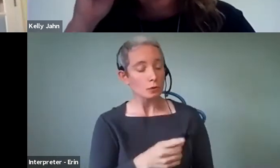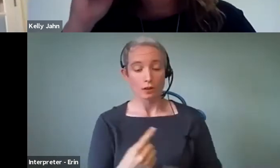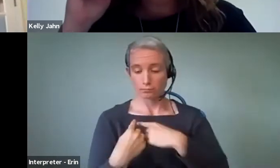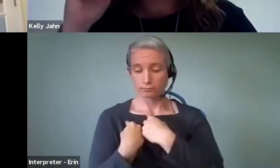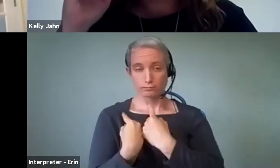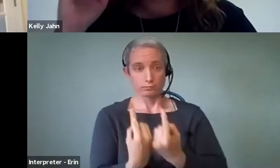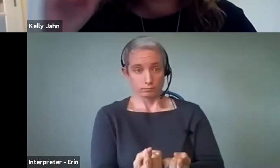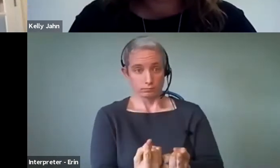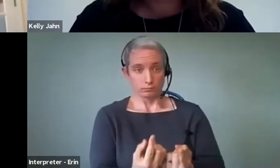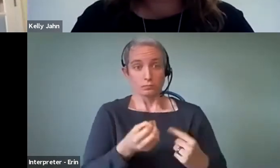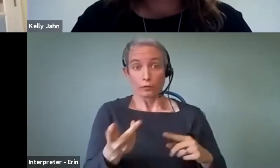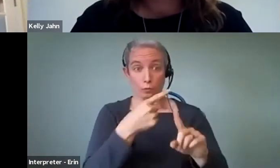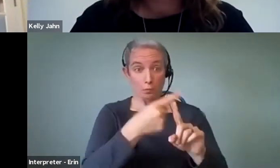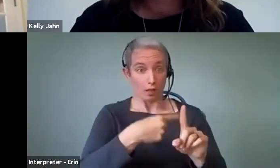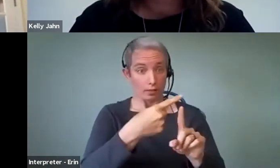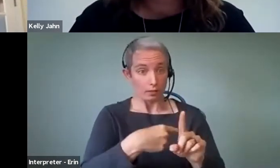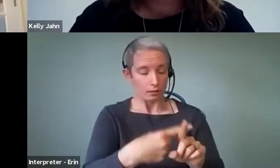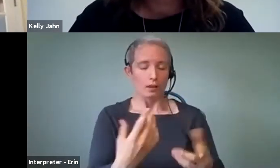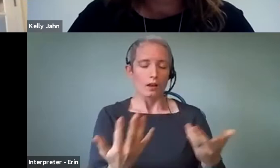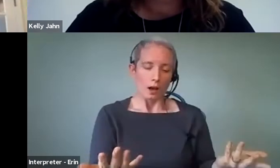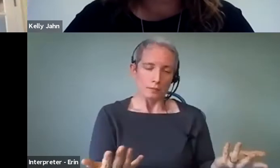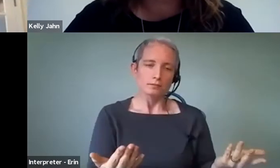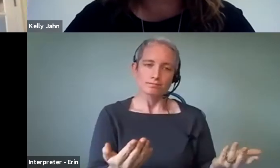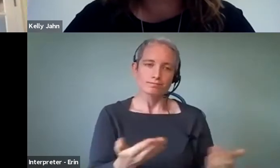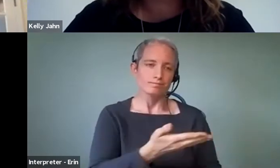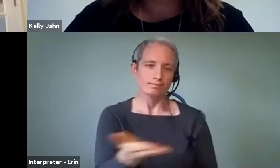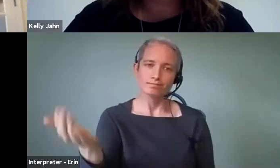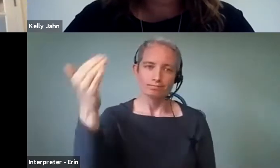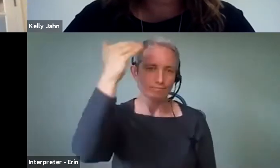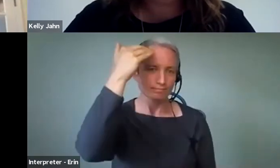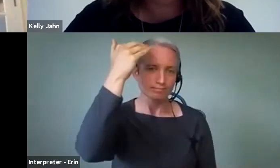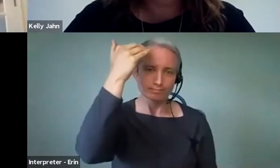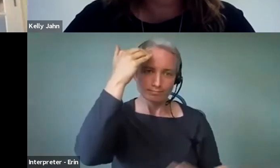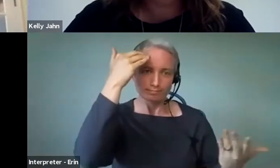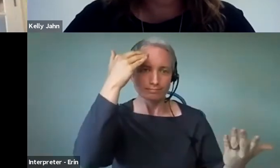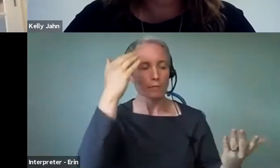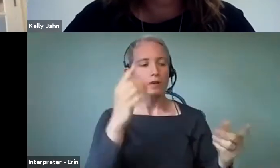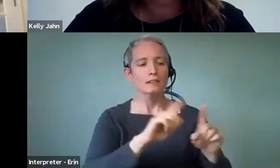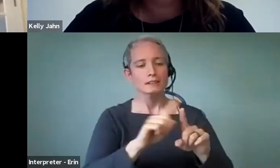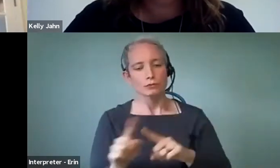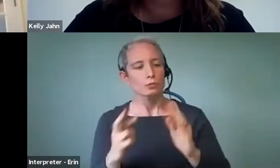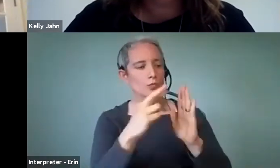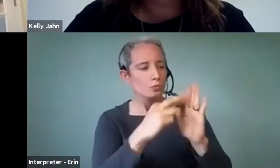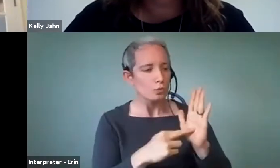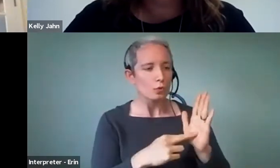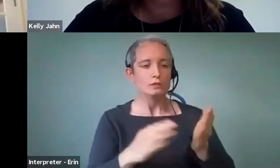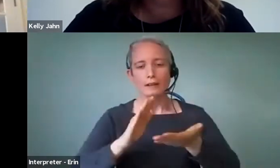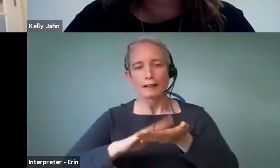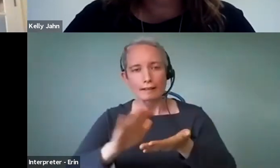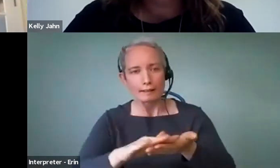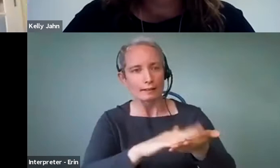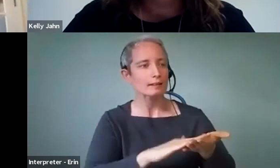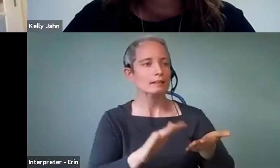is repetitious. Everybody knows what the protocols are, and we have porters that are cleaning space, especially in